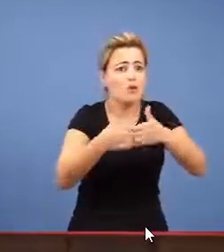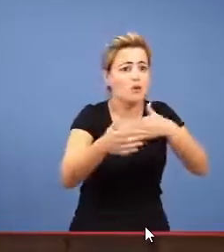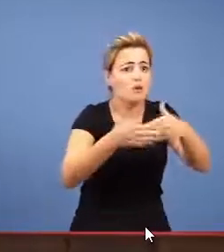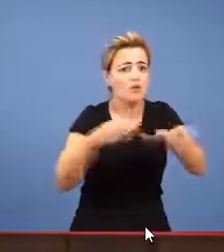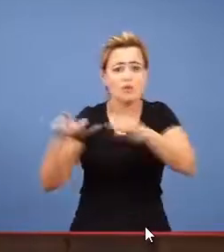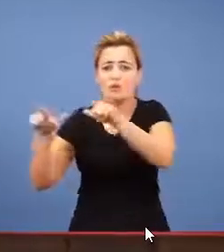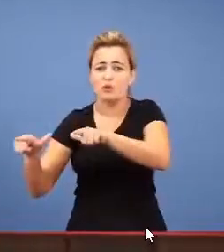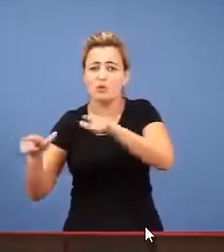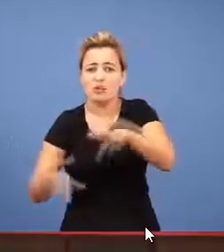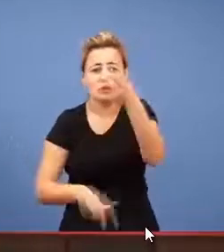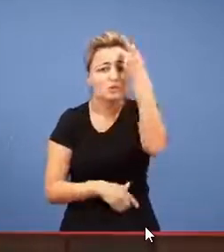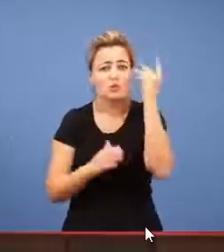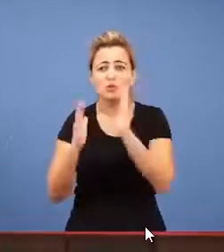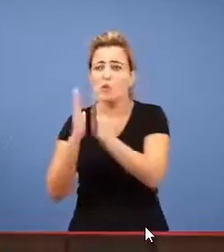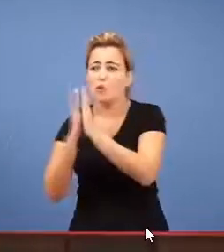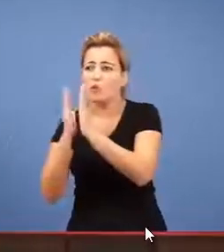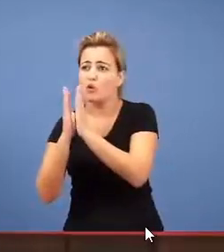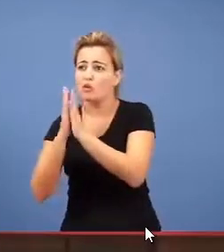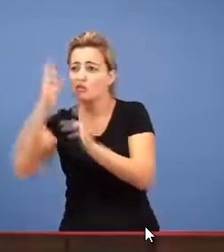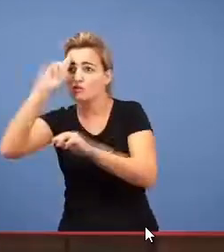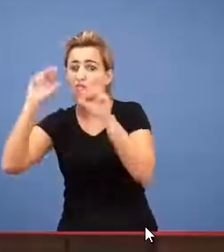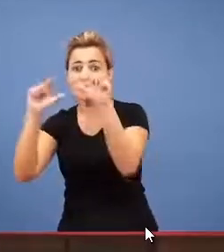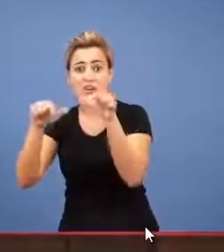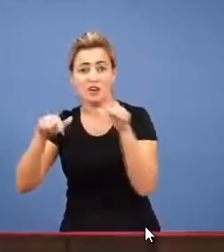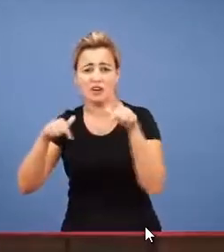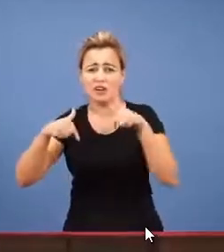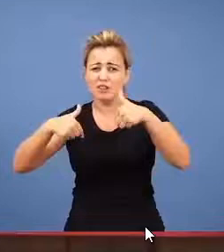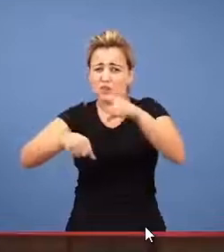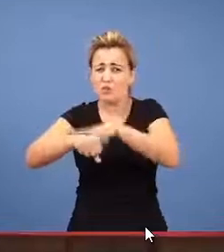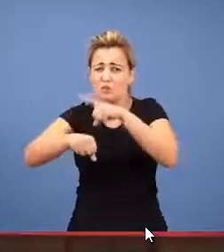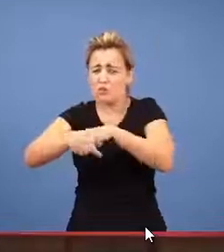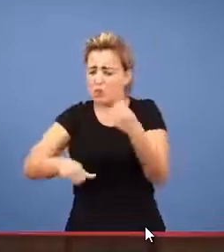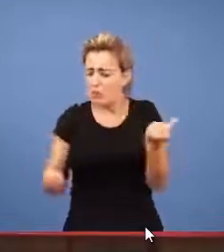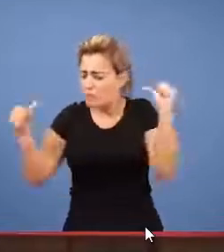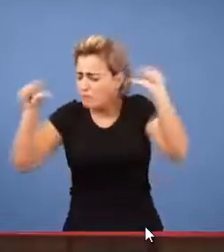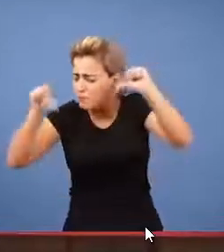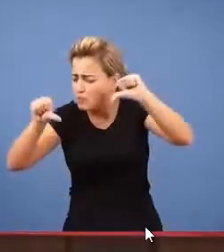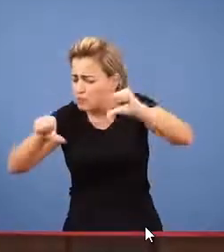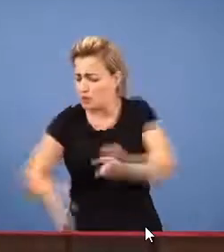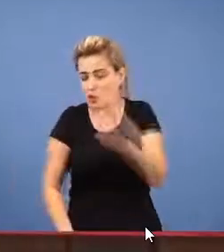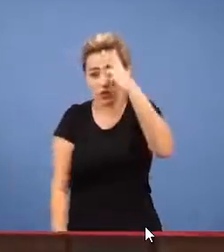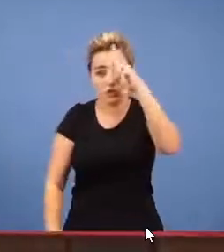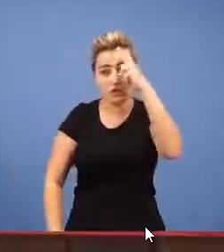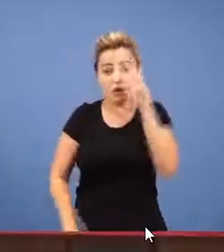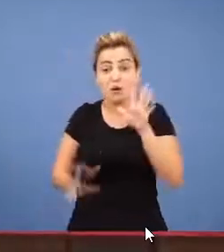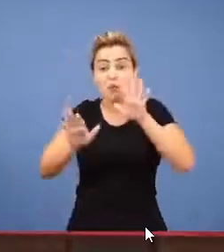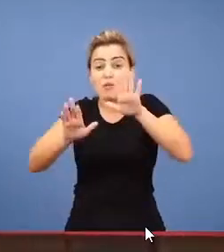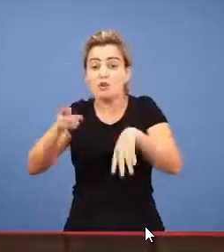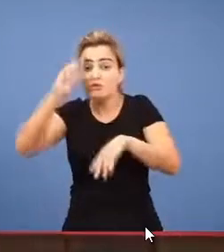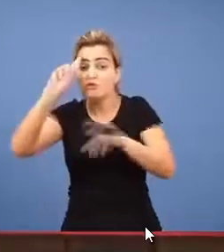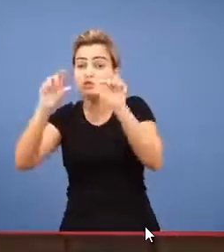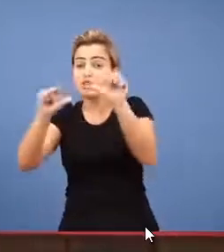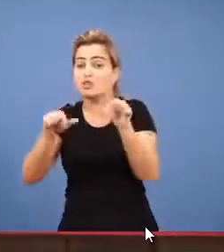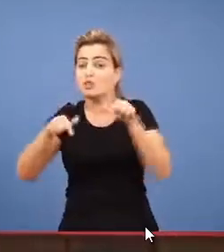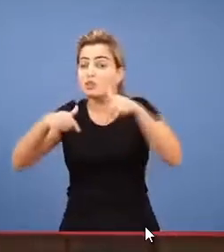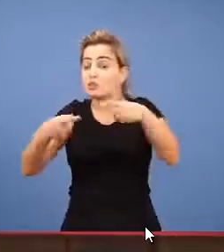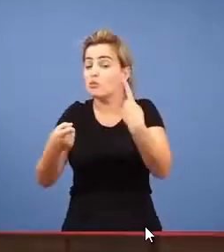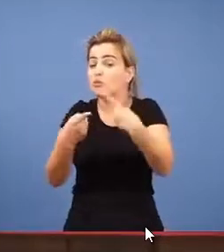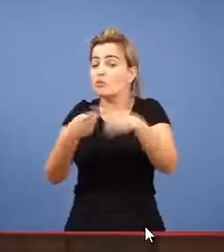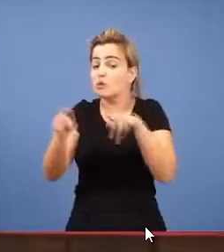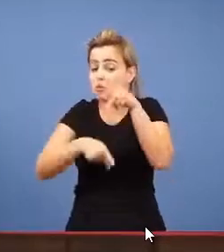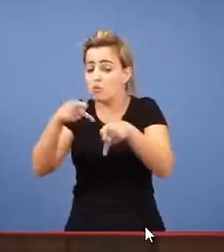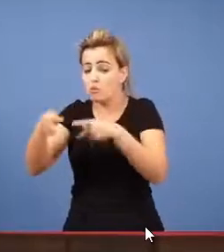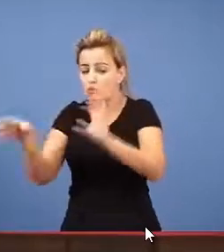the moment, the worst moment in the history of our people, of Brazil.